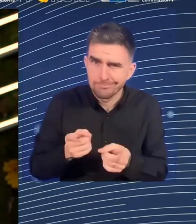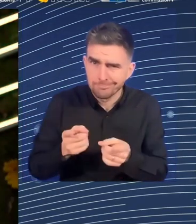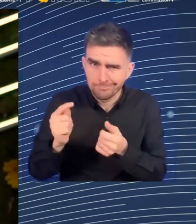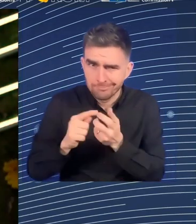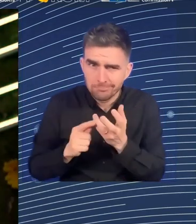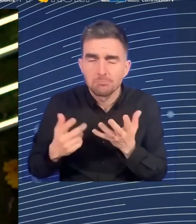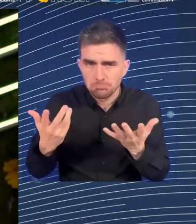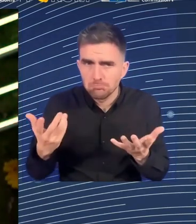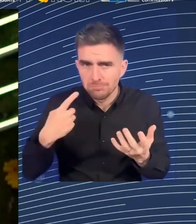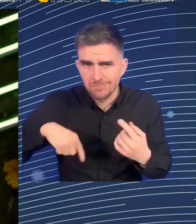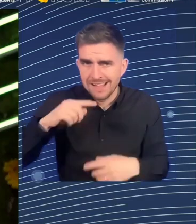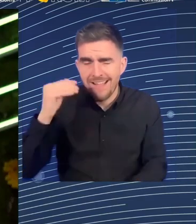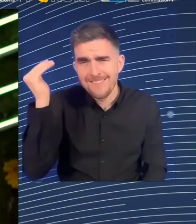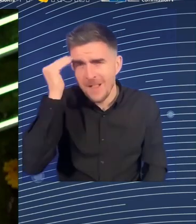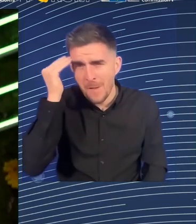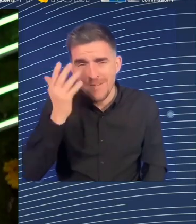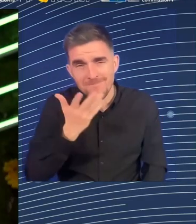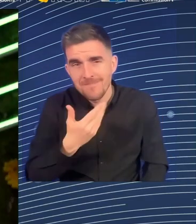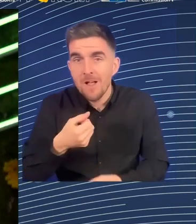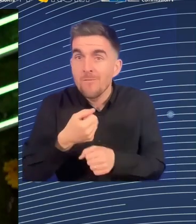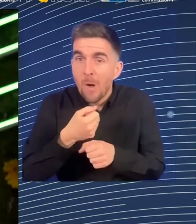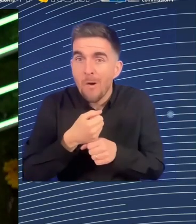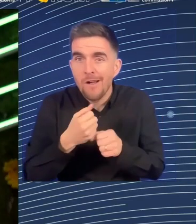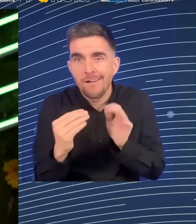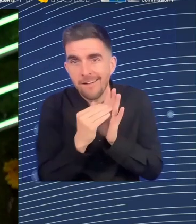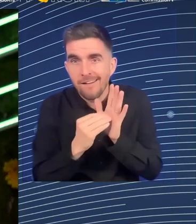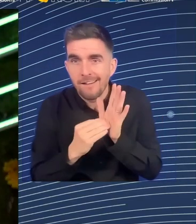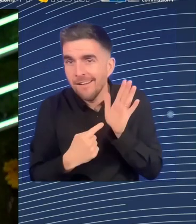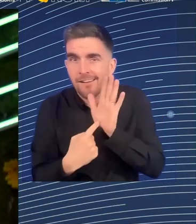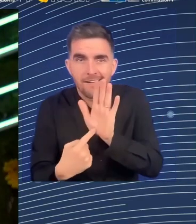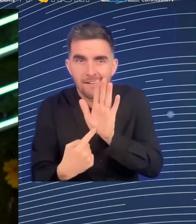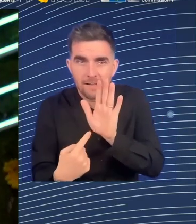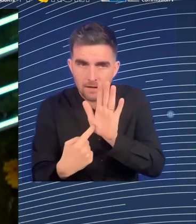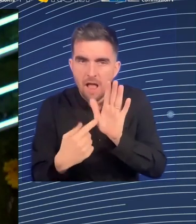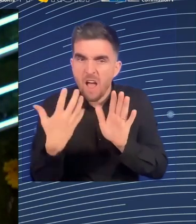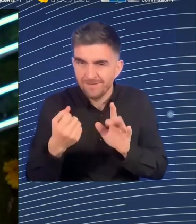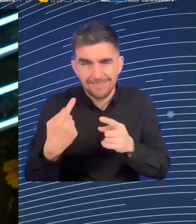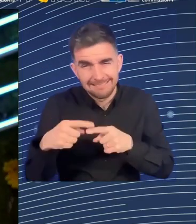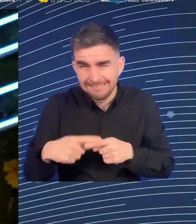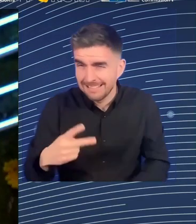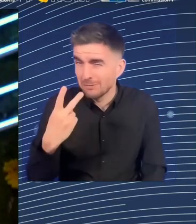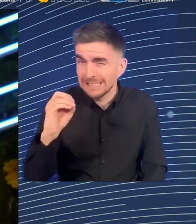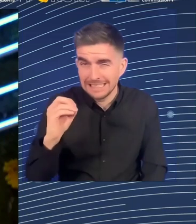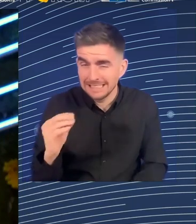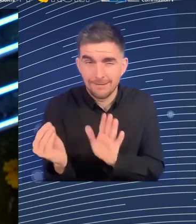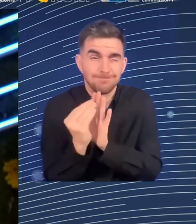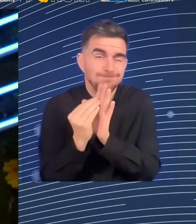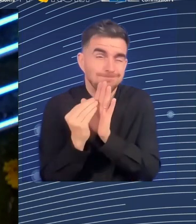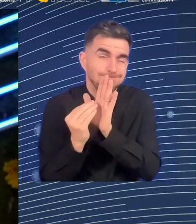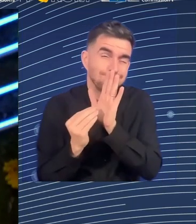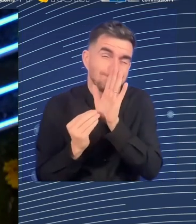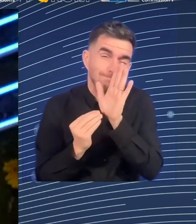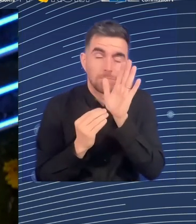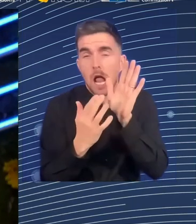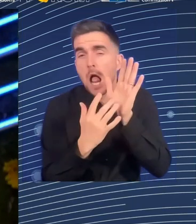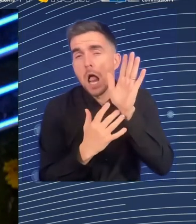never-ending wish list that you see from the employers that only a unicorn can actually meet. And we know people actually react differently to those